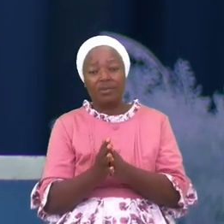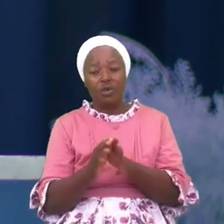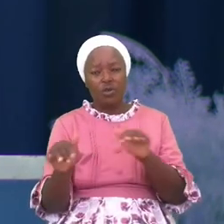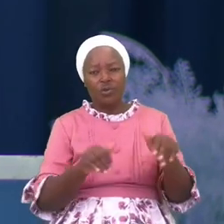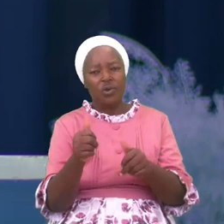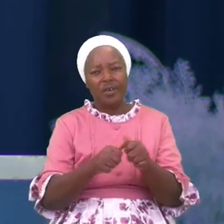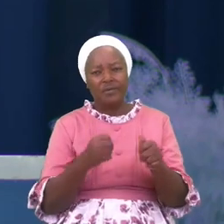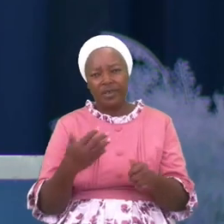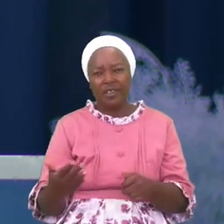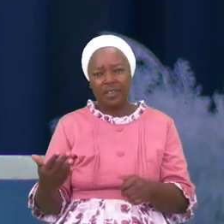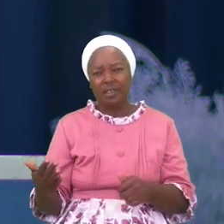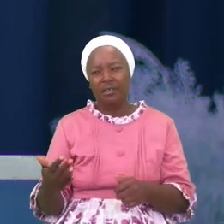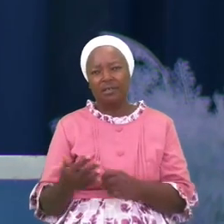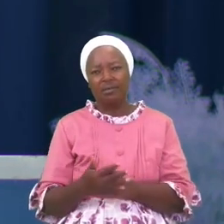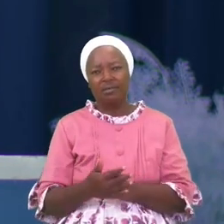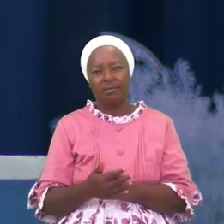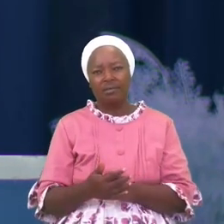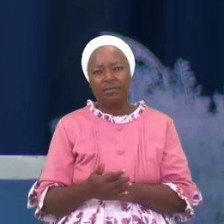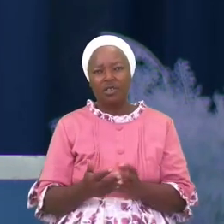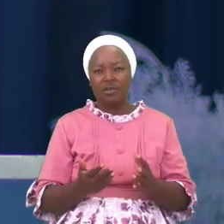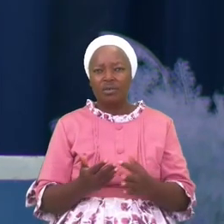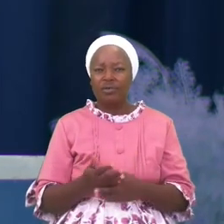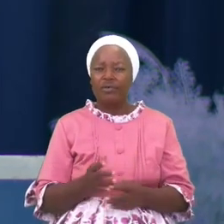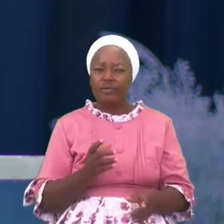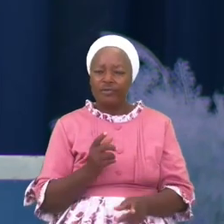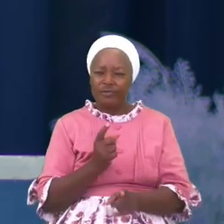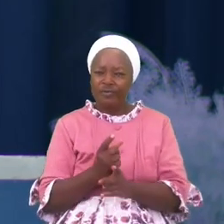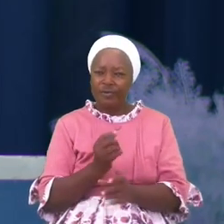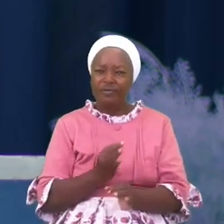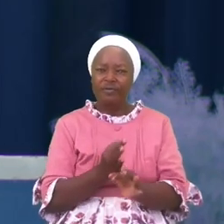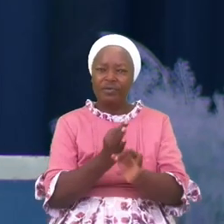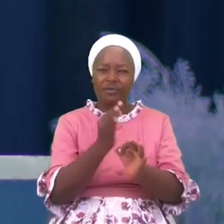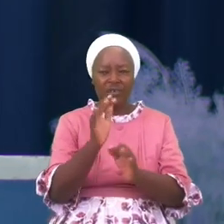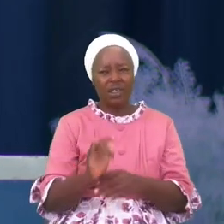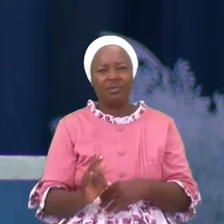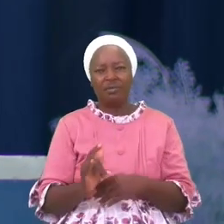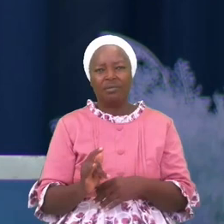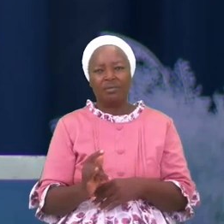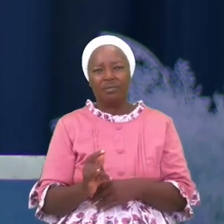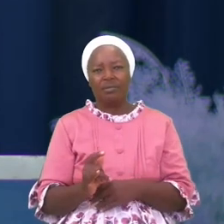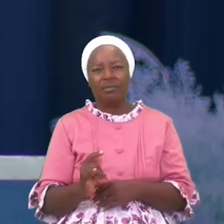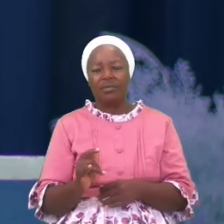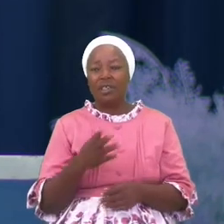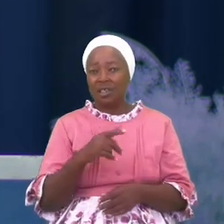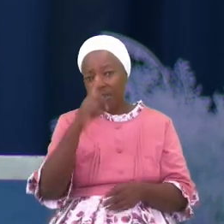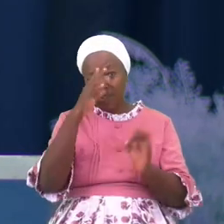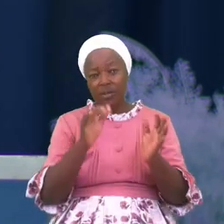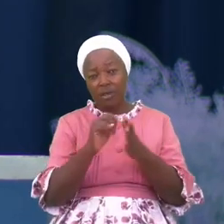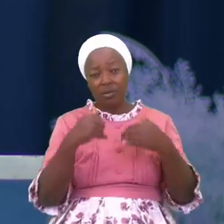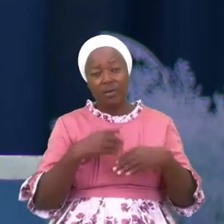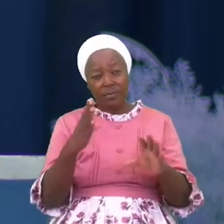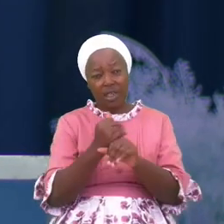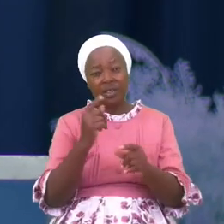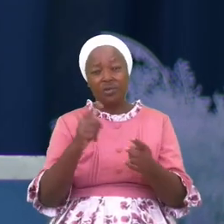truthfully, sincerely. The decision you have taken to stand up and surrender your life to